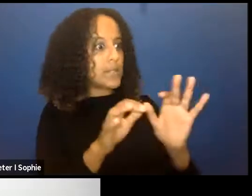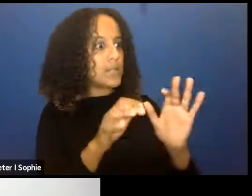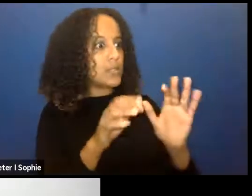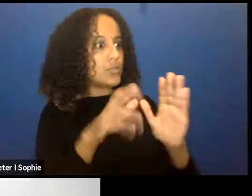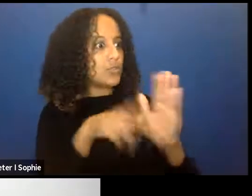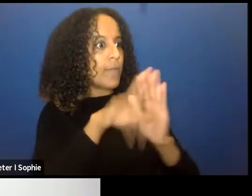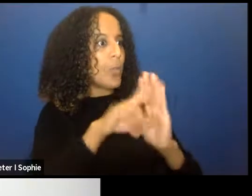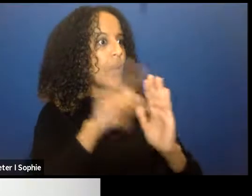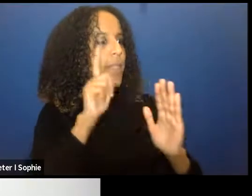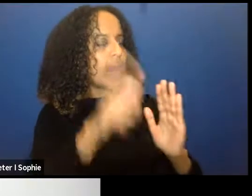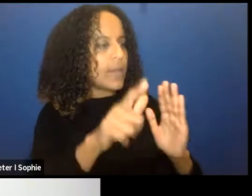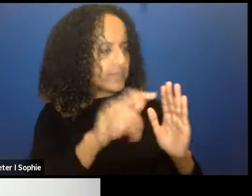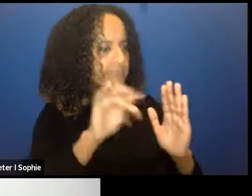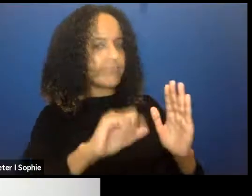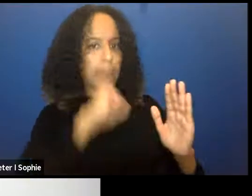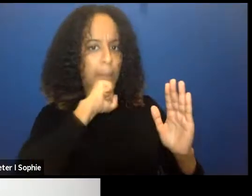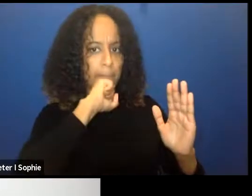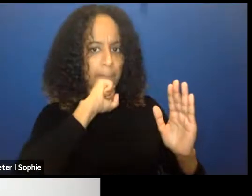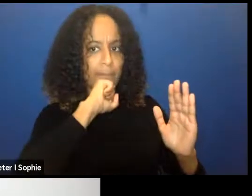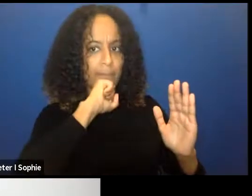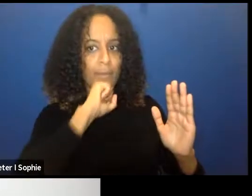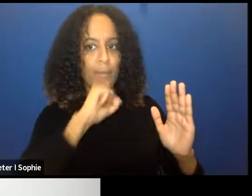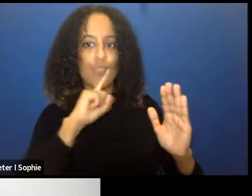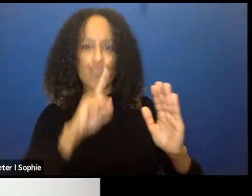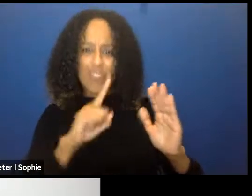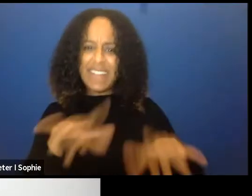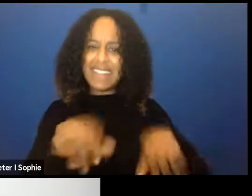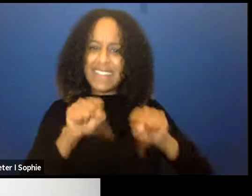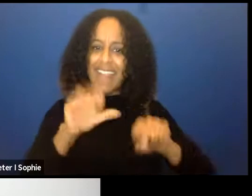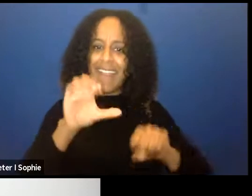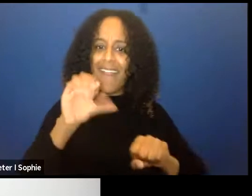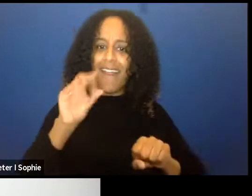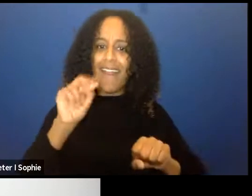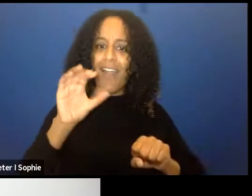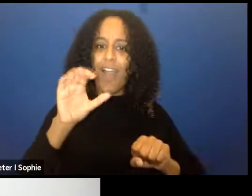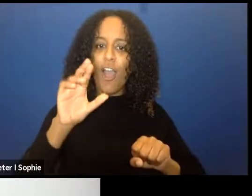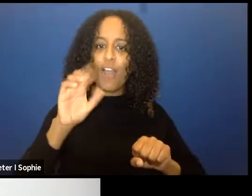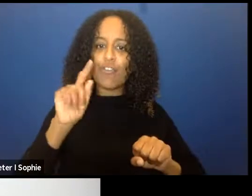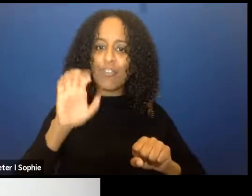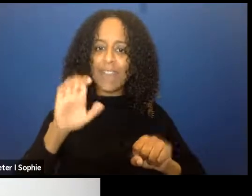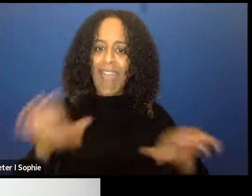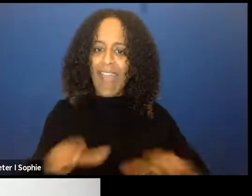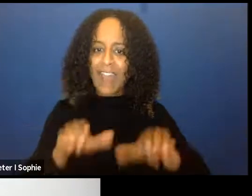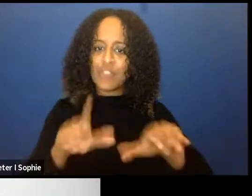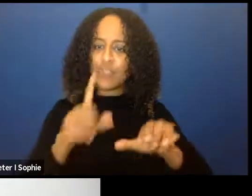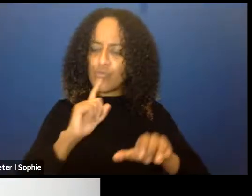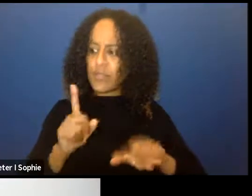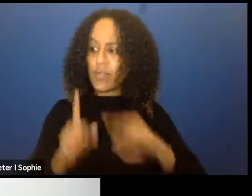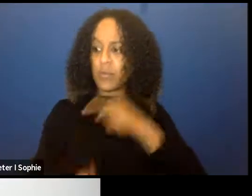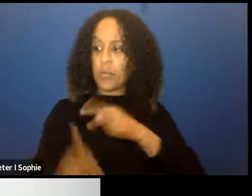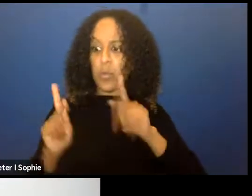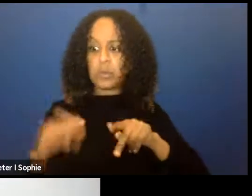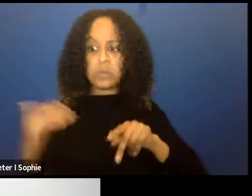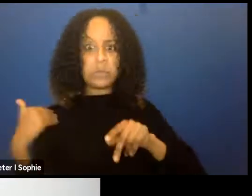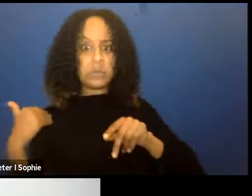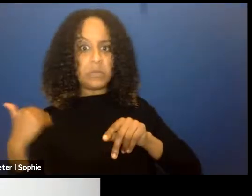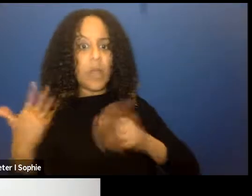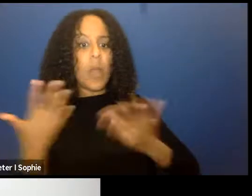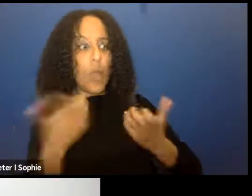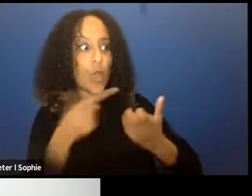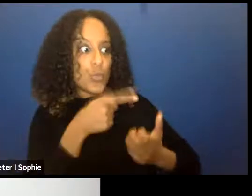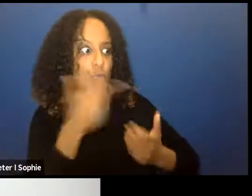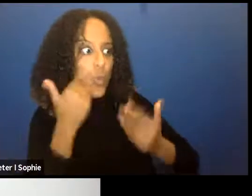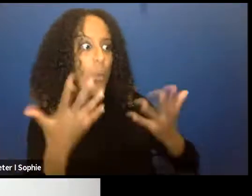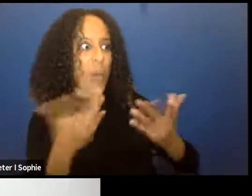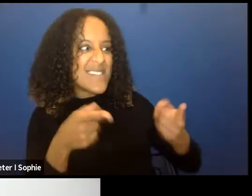But someone really, they're taking concrete action and saying like, hey, I want you to know what's going on. I didn't feel like